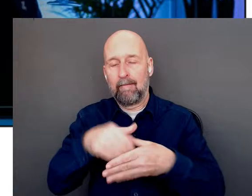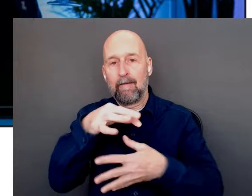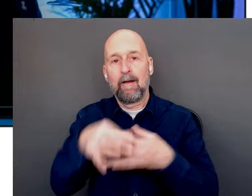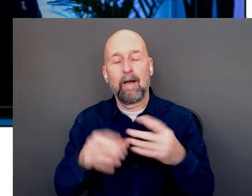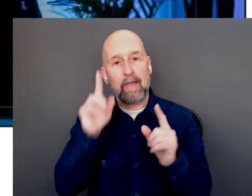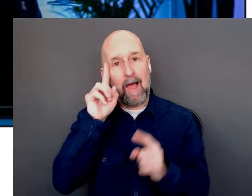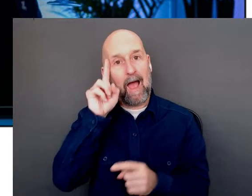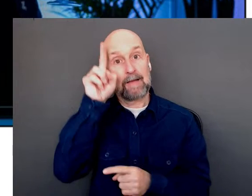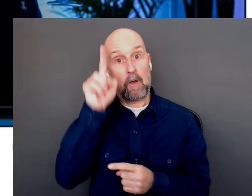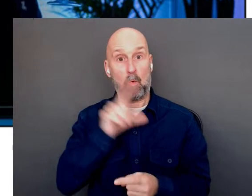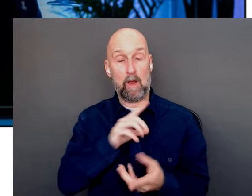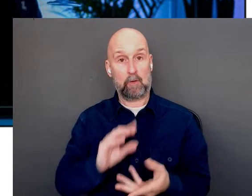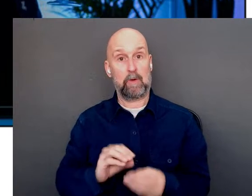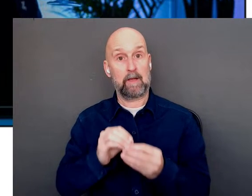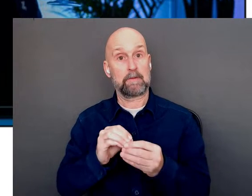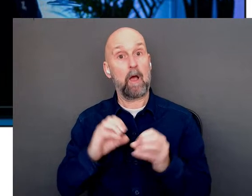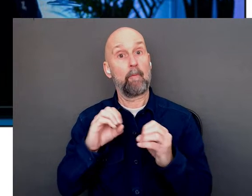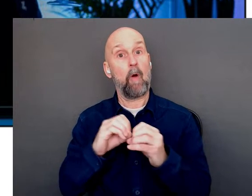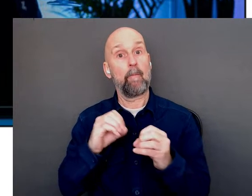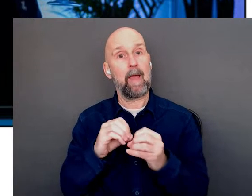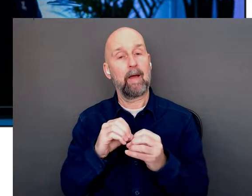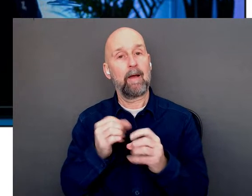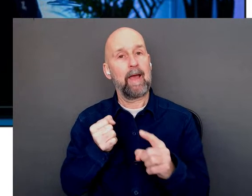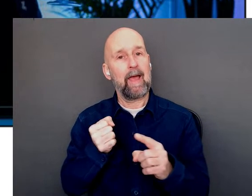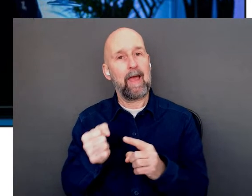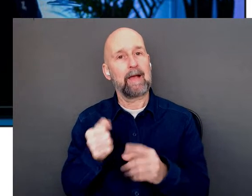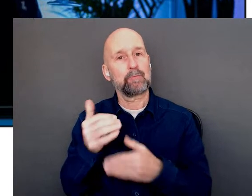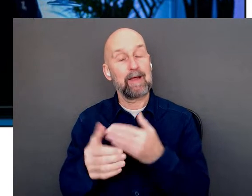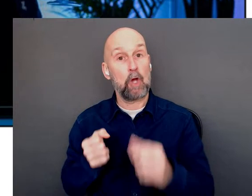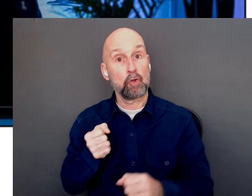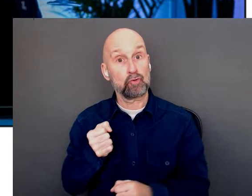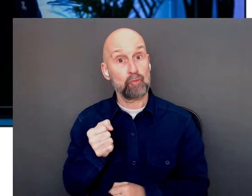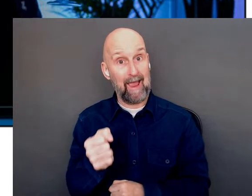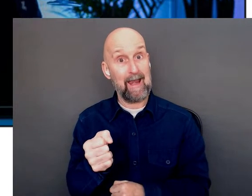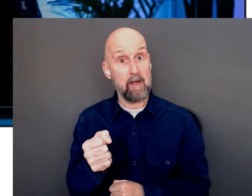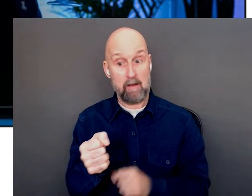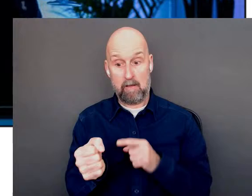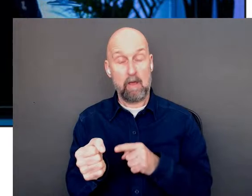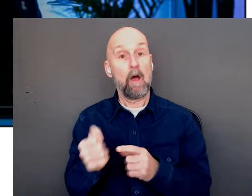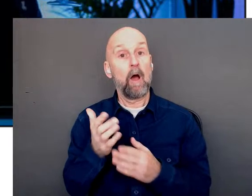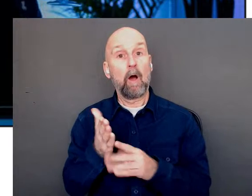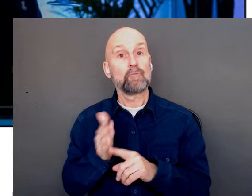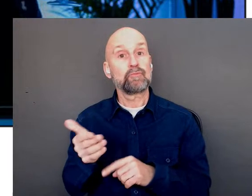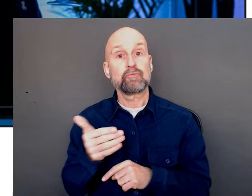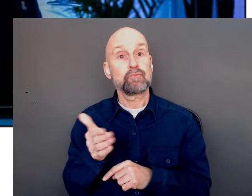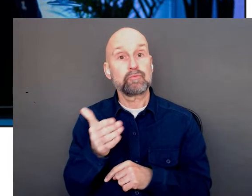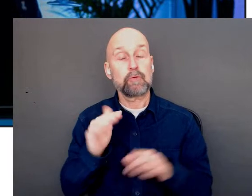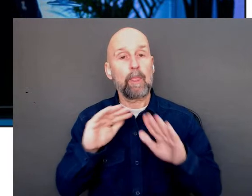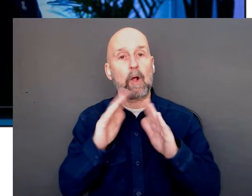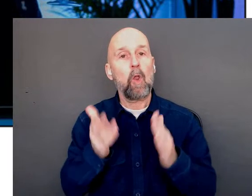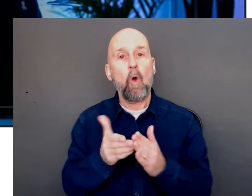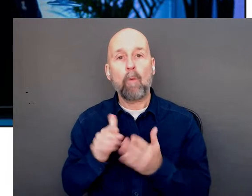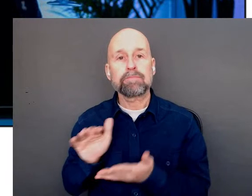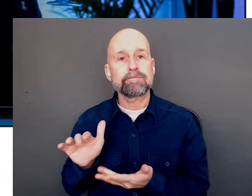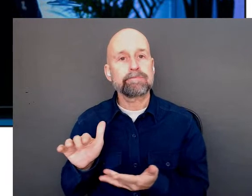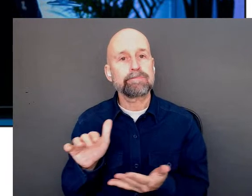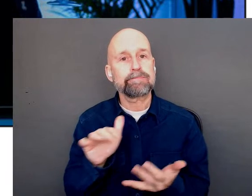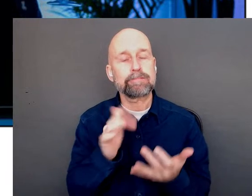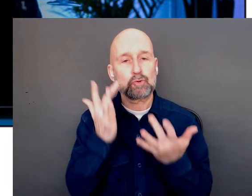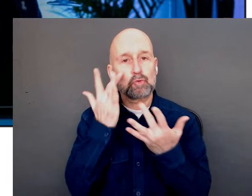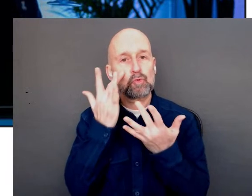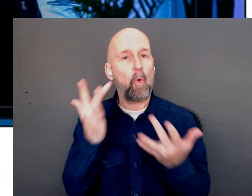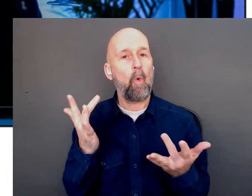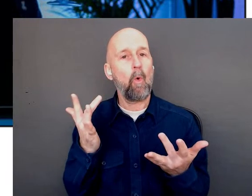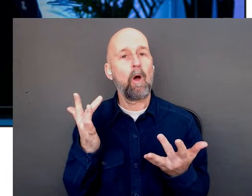create the Bombay Sapphire Express, which was a train that was supposed to take you all across the globe to show you where all